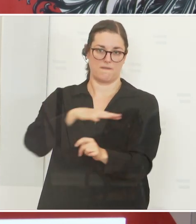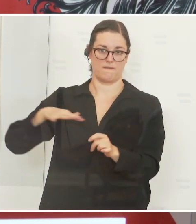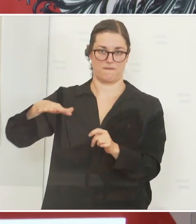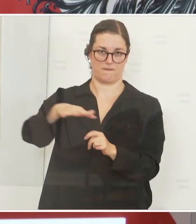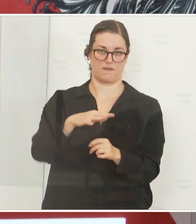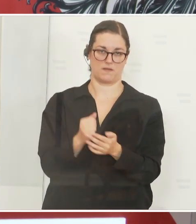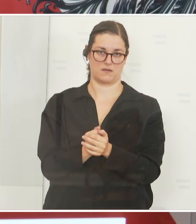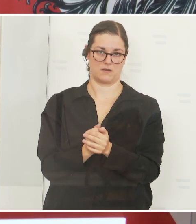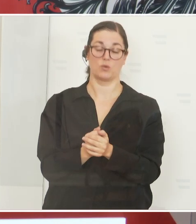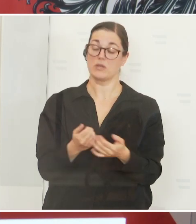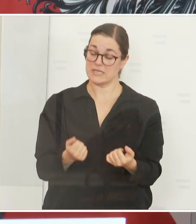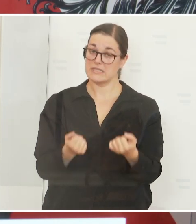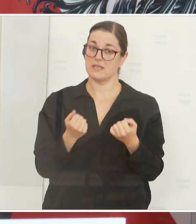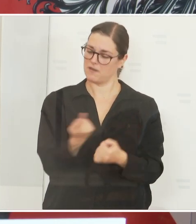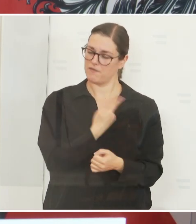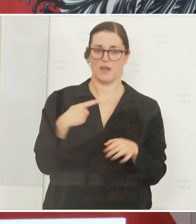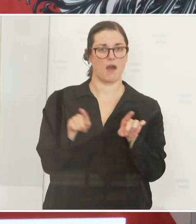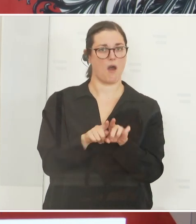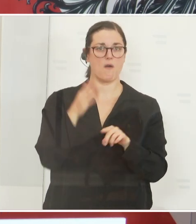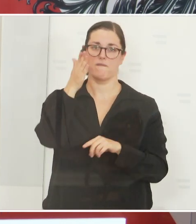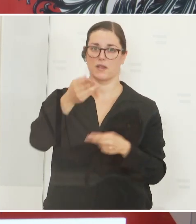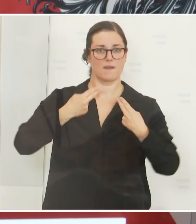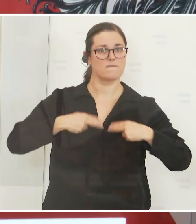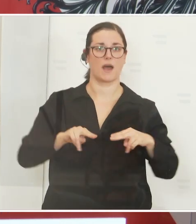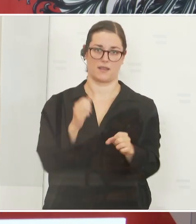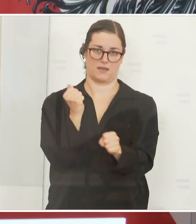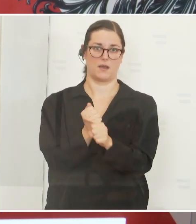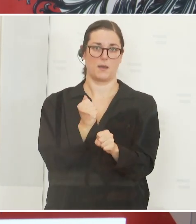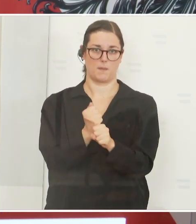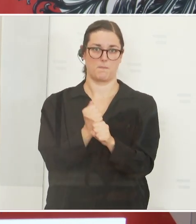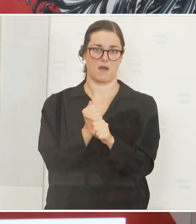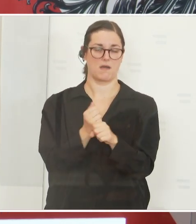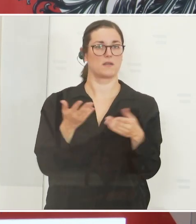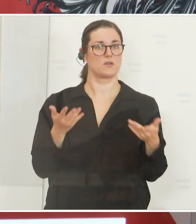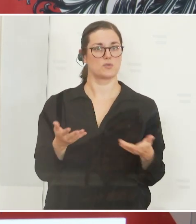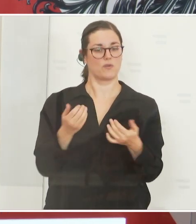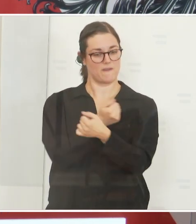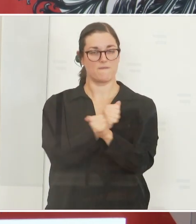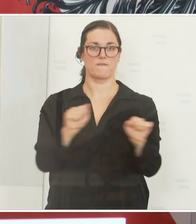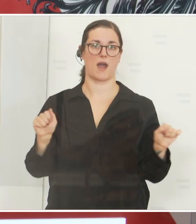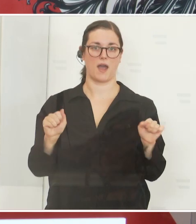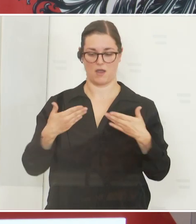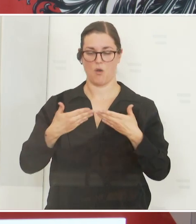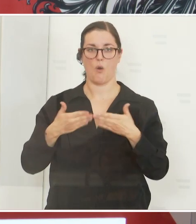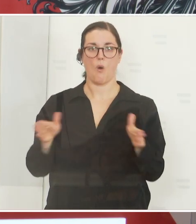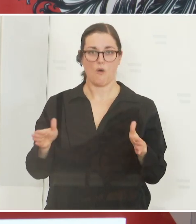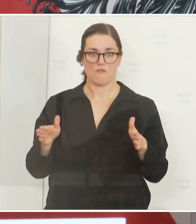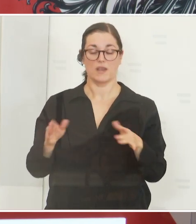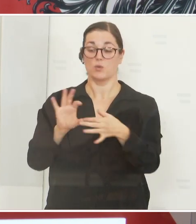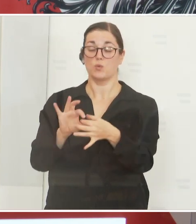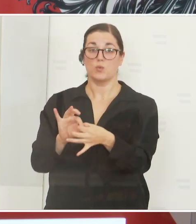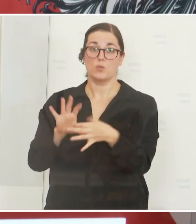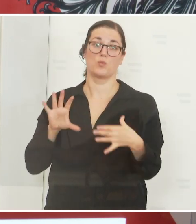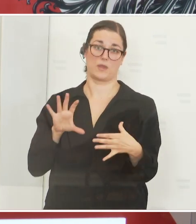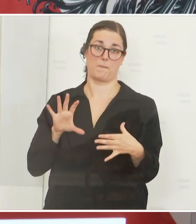will continue in our commitment to a free, open, and importantly, an independent